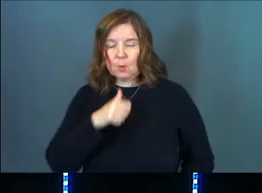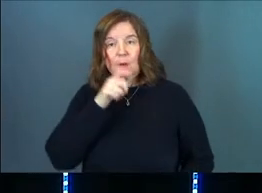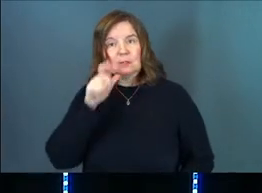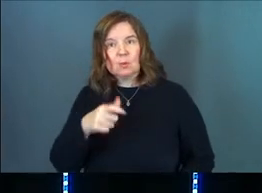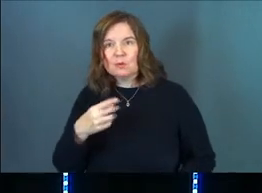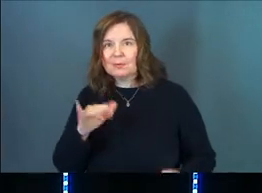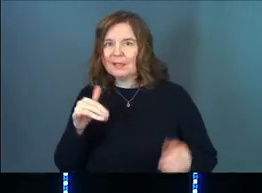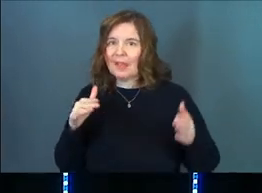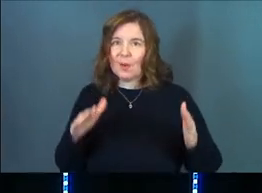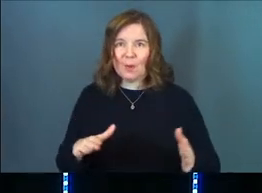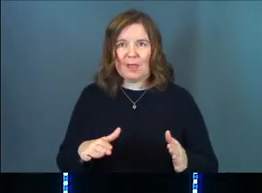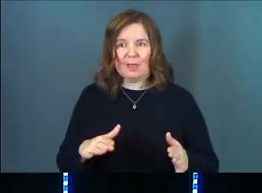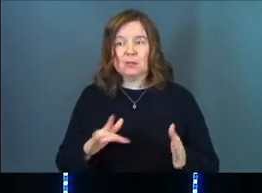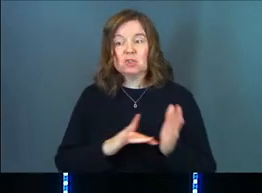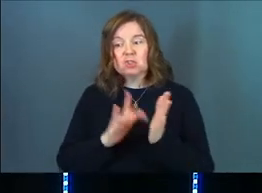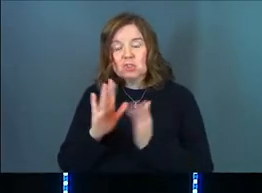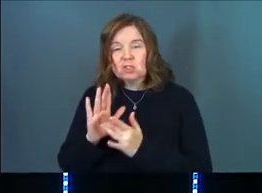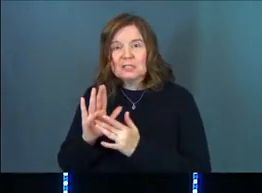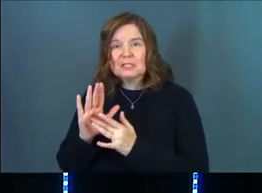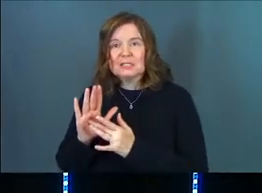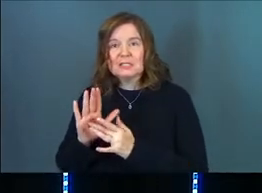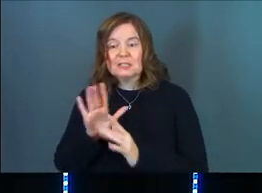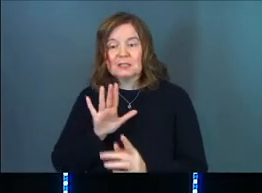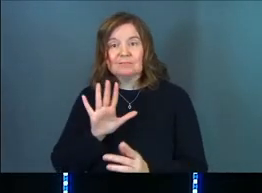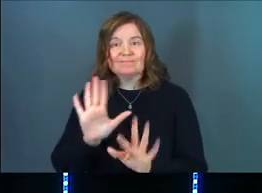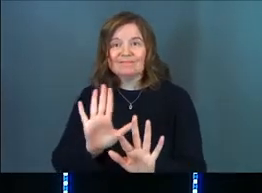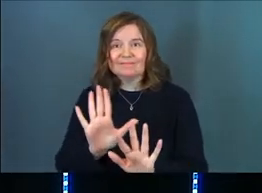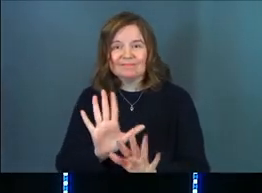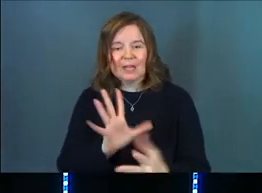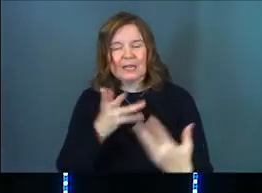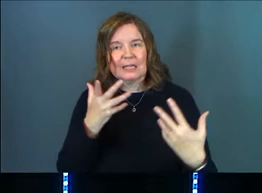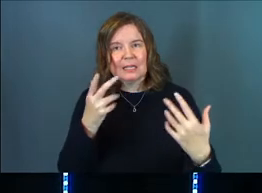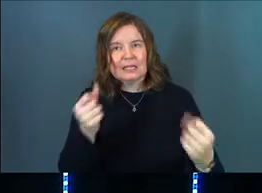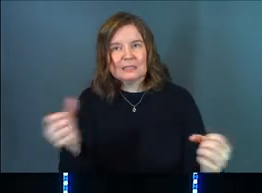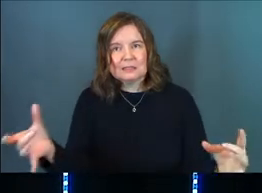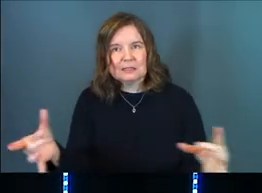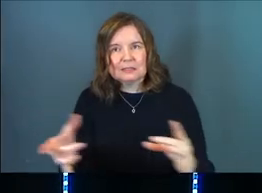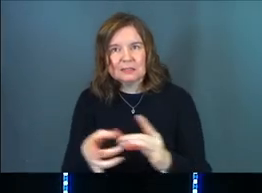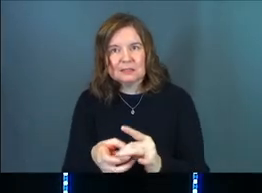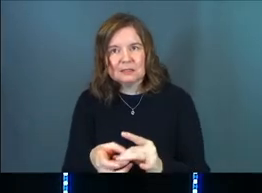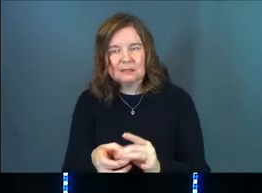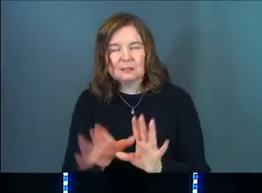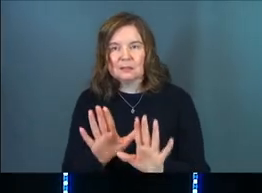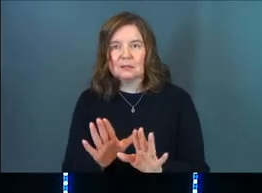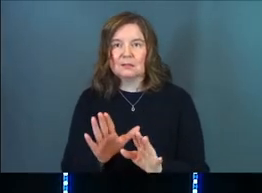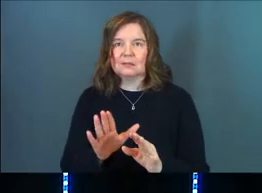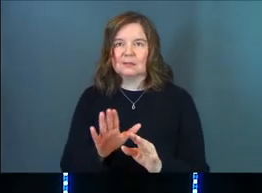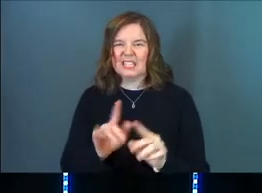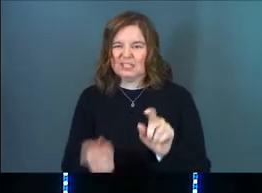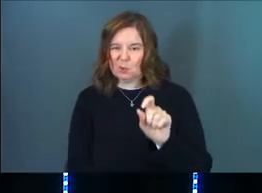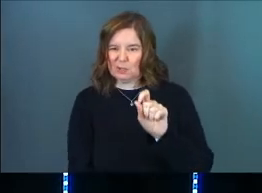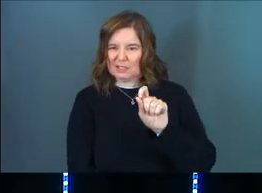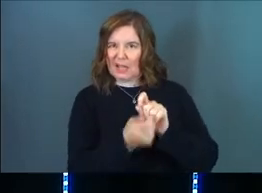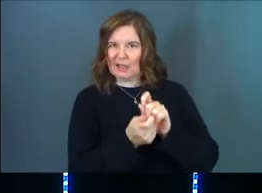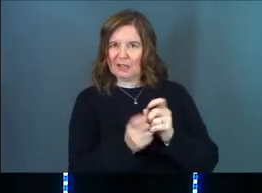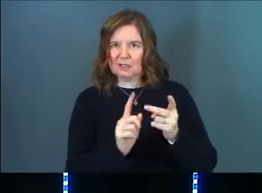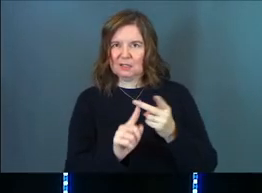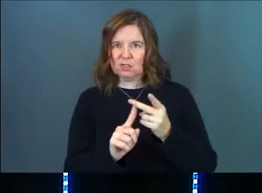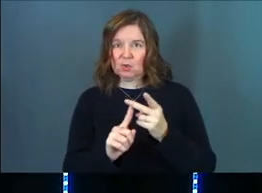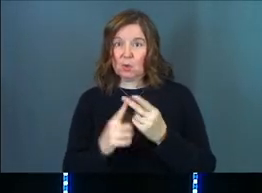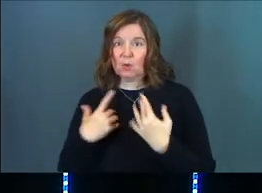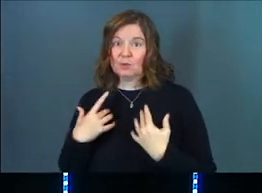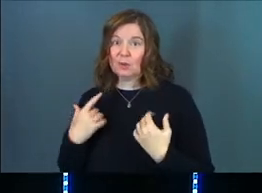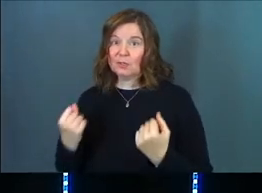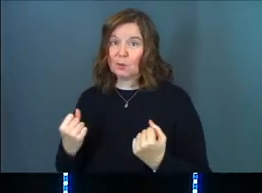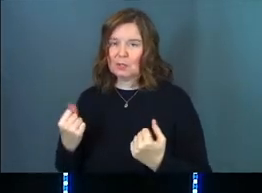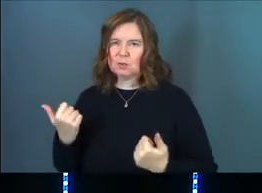wasn't supposed to be that way. Jesus reaches out and he heals. Right? It's retaliation or it's